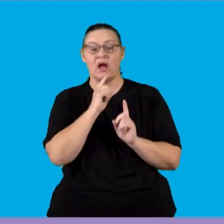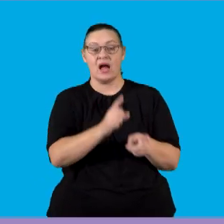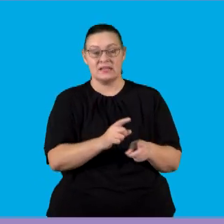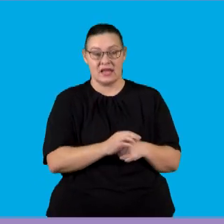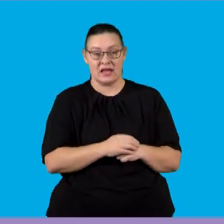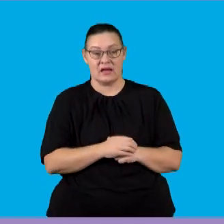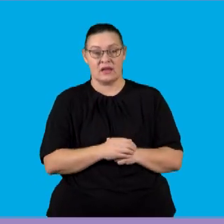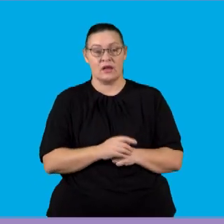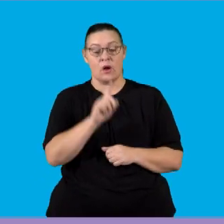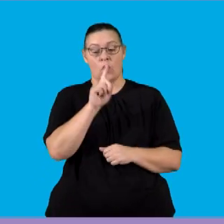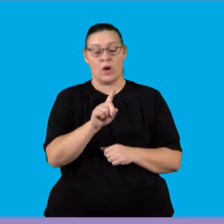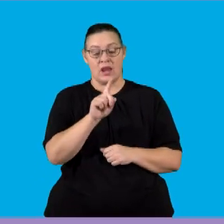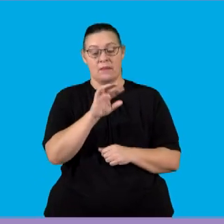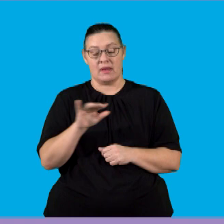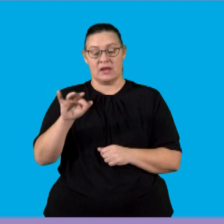an answer of